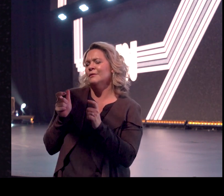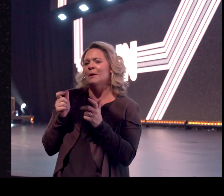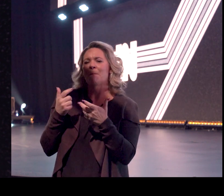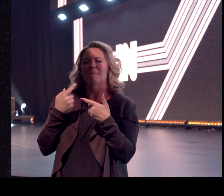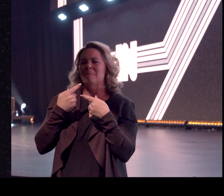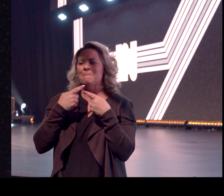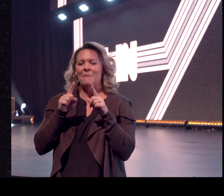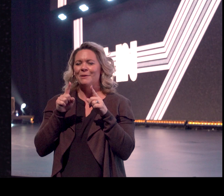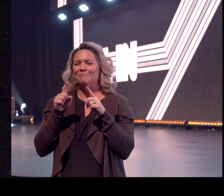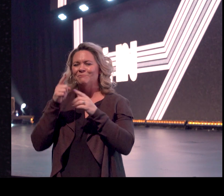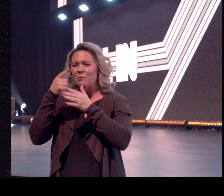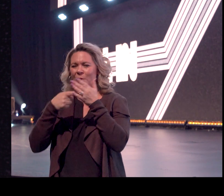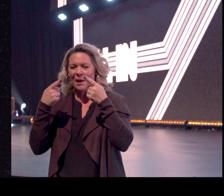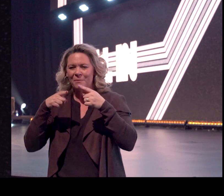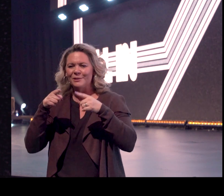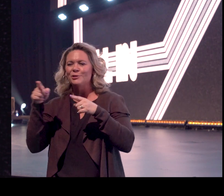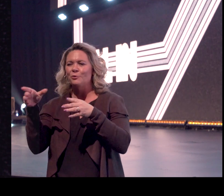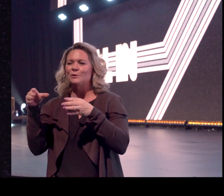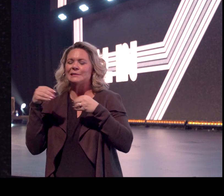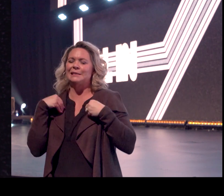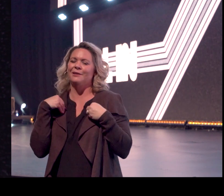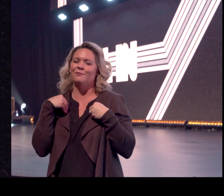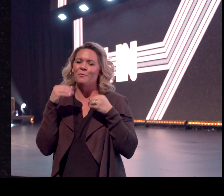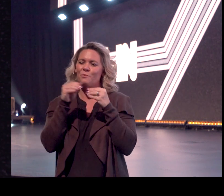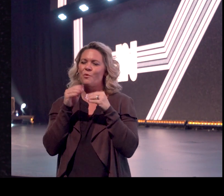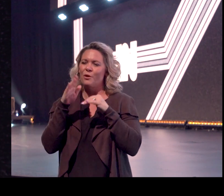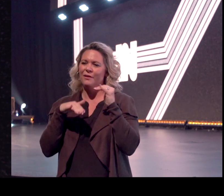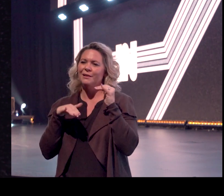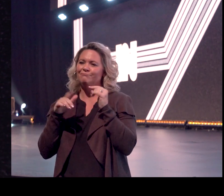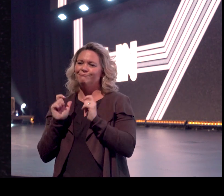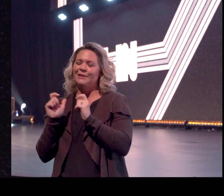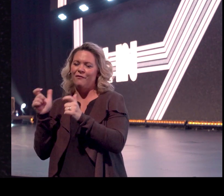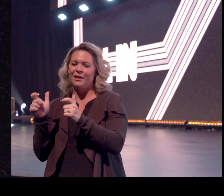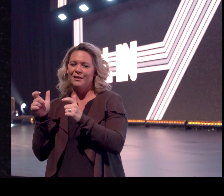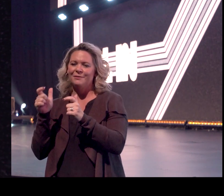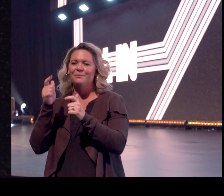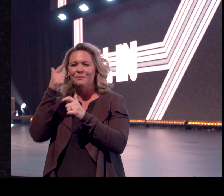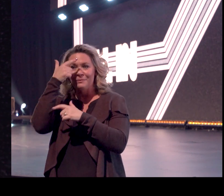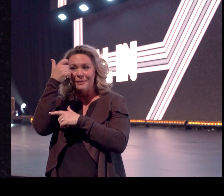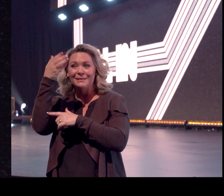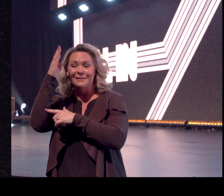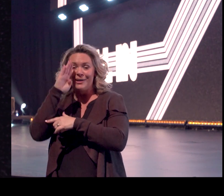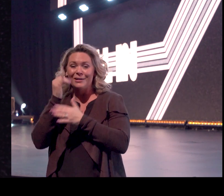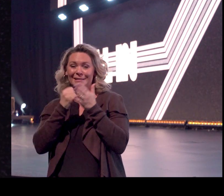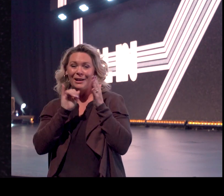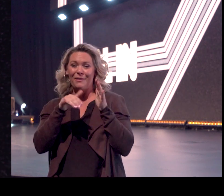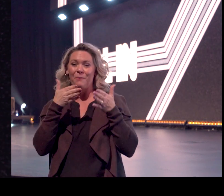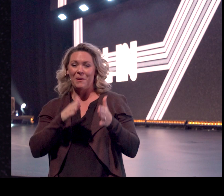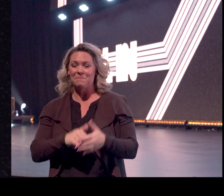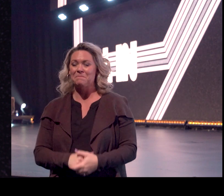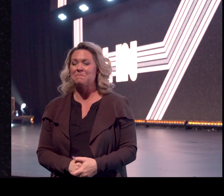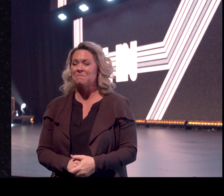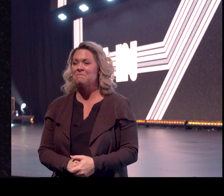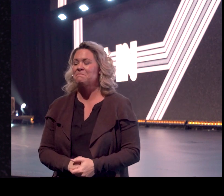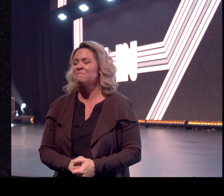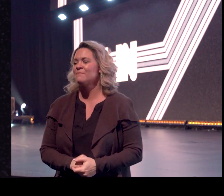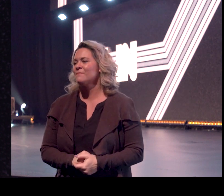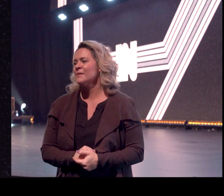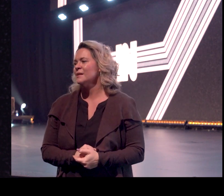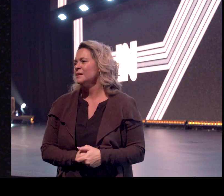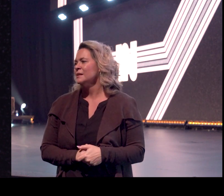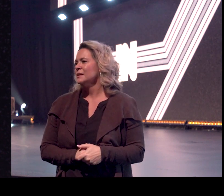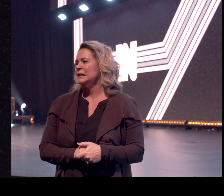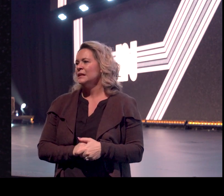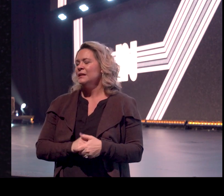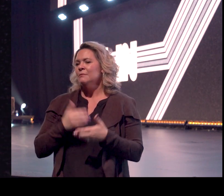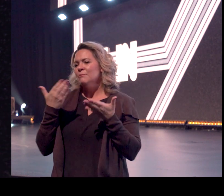myself. But in reality, what you do is you end up receiving more than you're giving, because that's how God designed it. But I want to talk to another